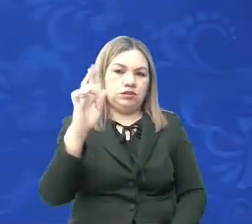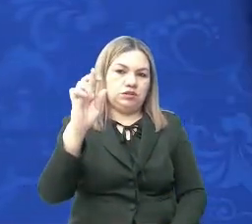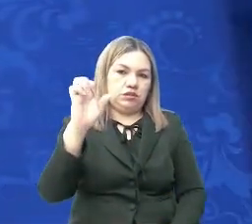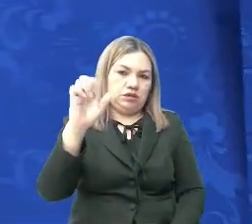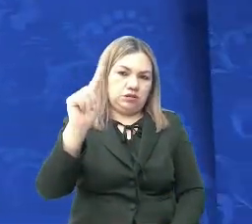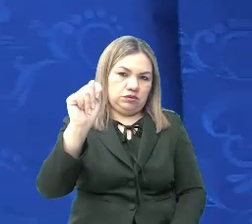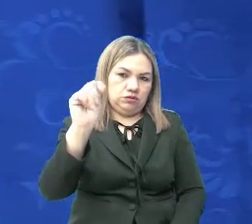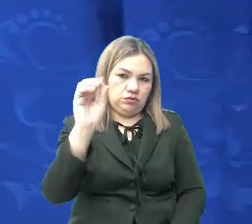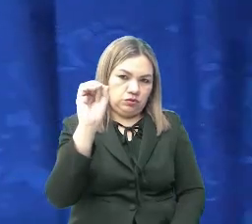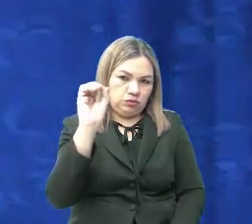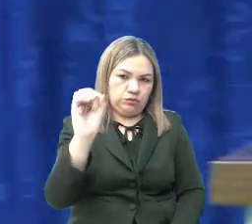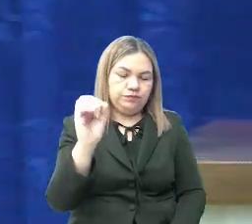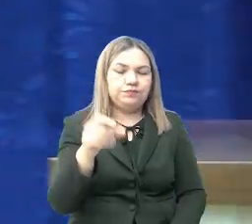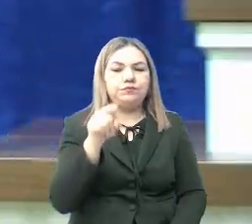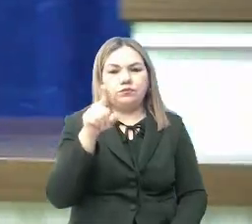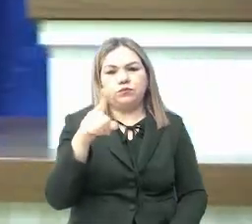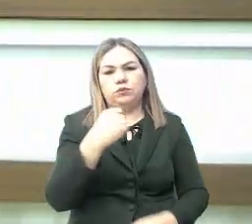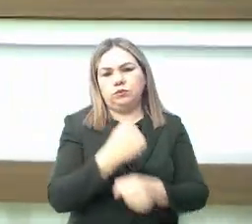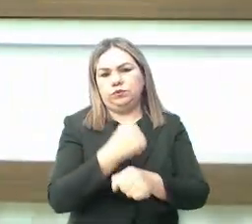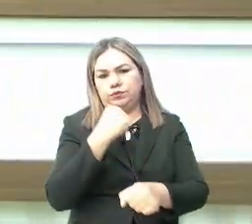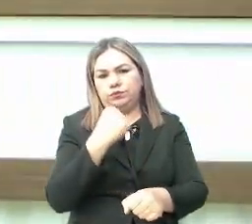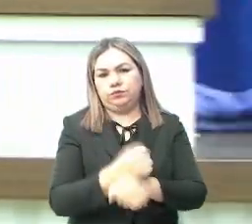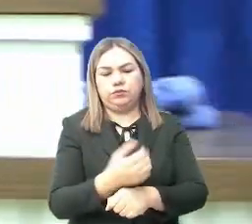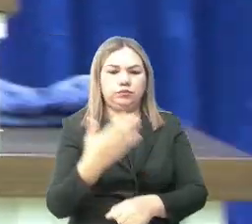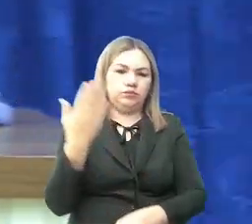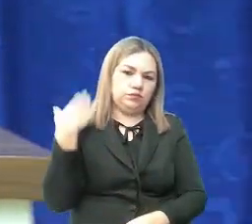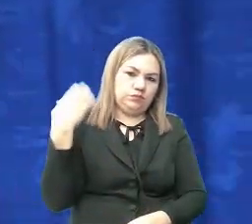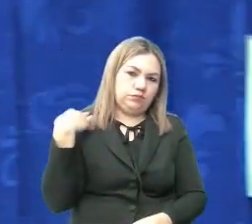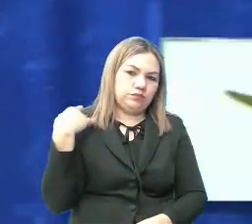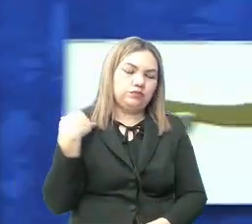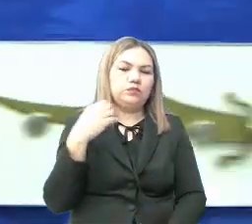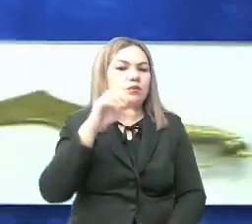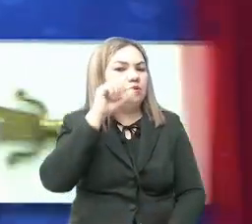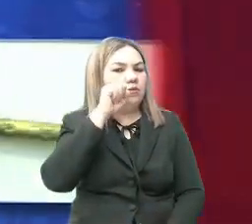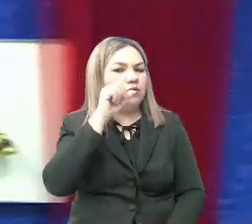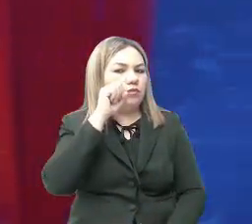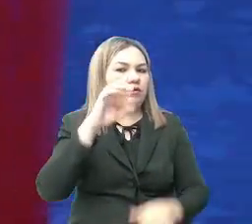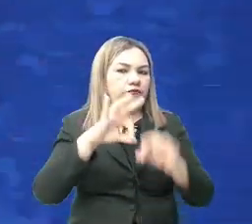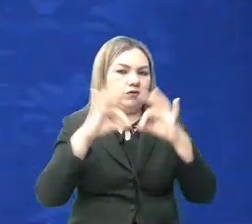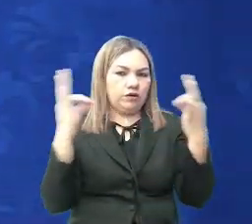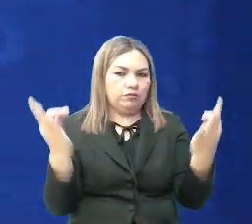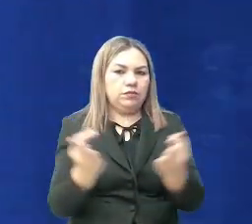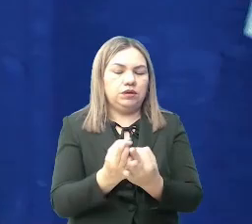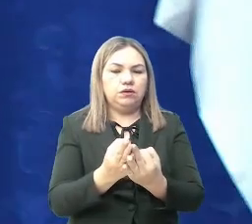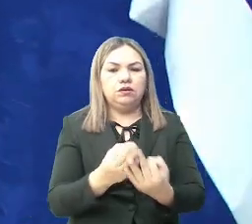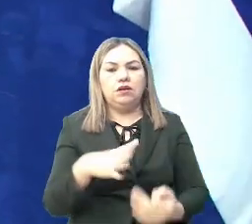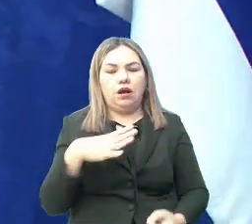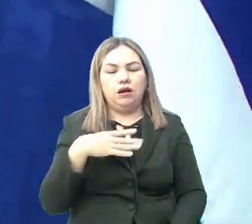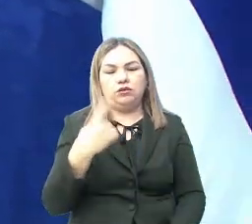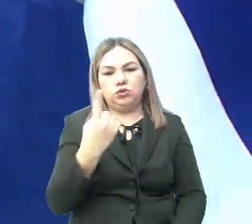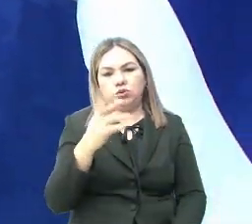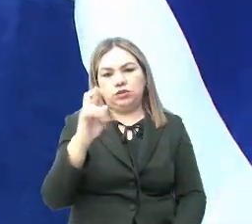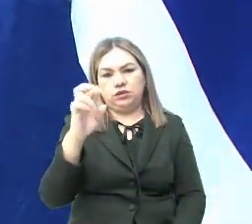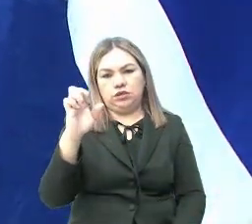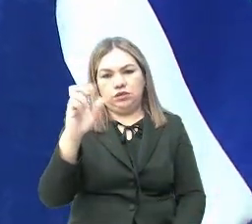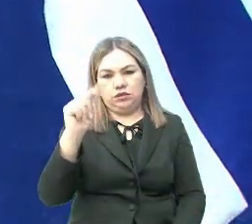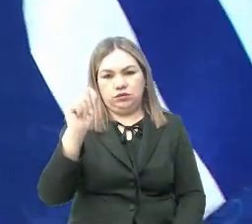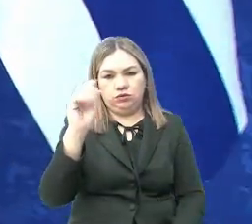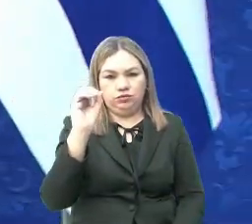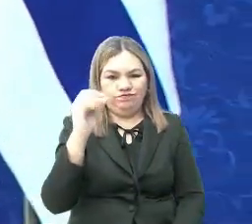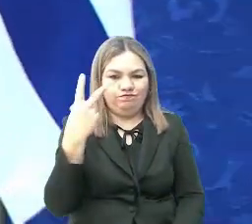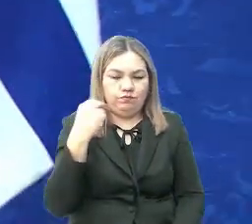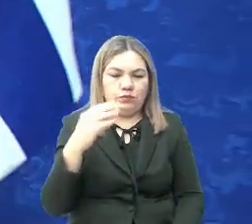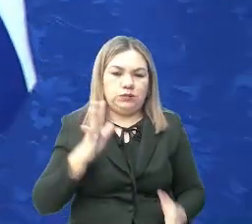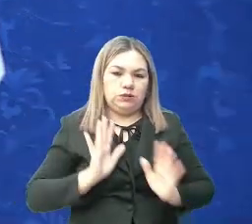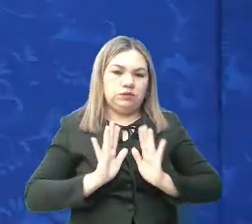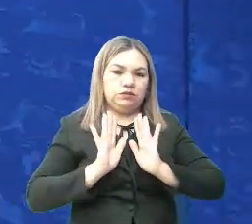the church is having a challenge. You, a father, as a household, you're having a challenge that you're not going